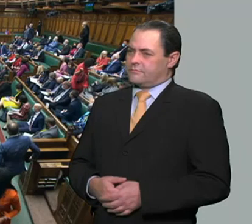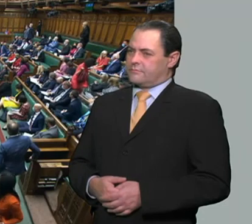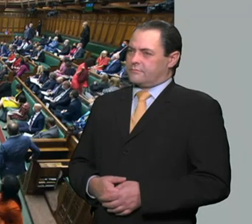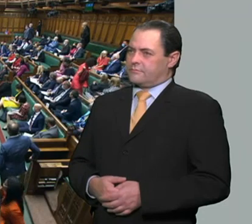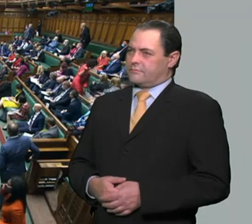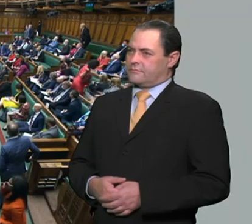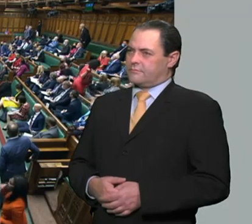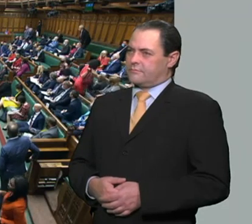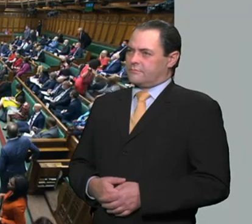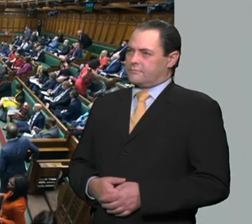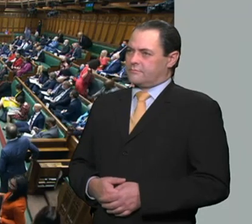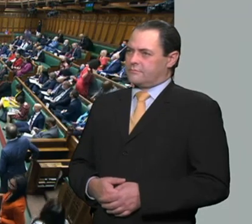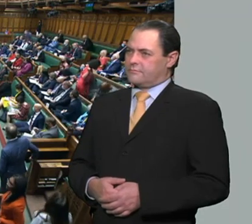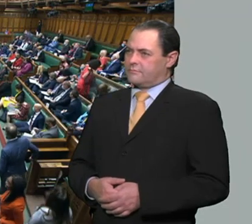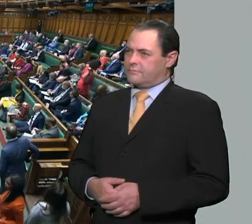Deputy Prime.